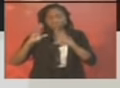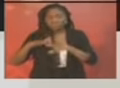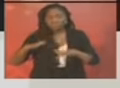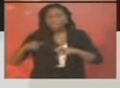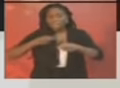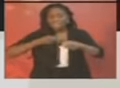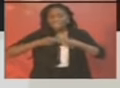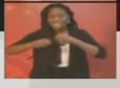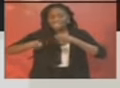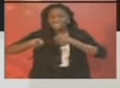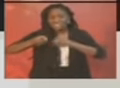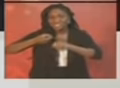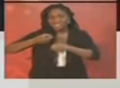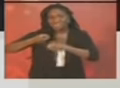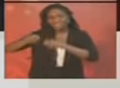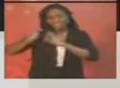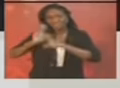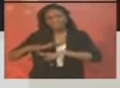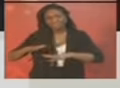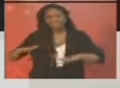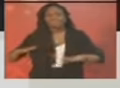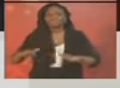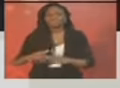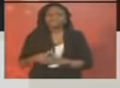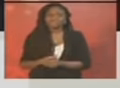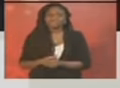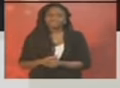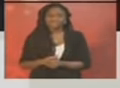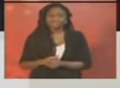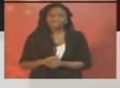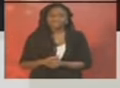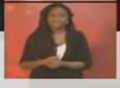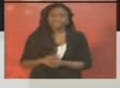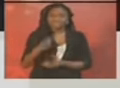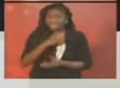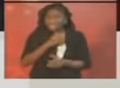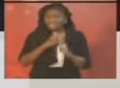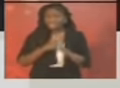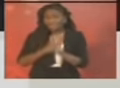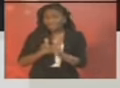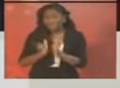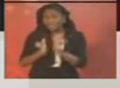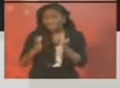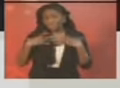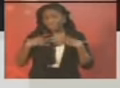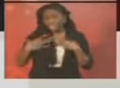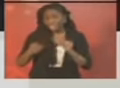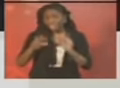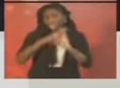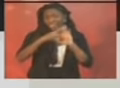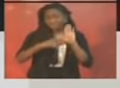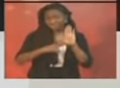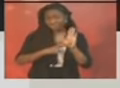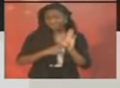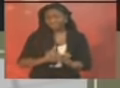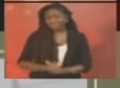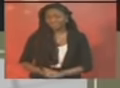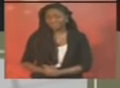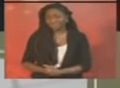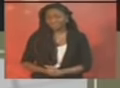aside from holding the line in terms of our public health measures. Next slide.